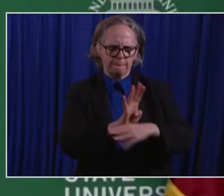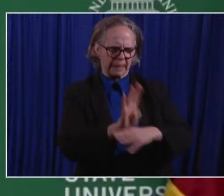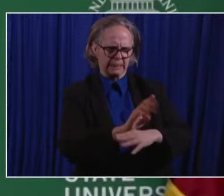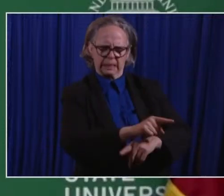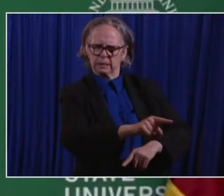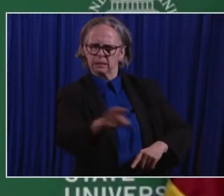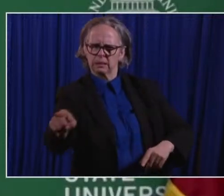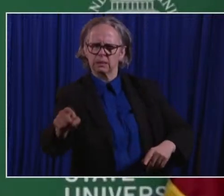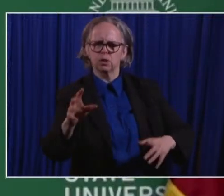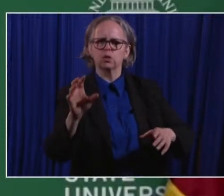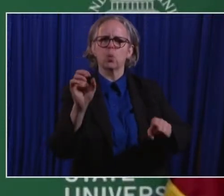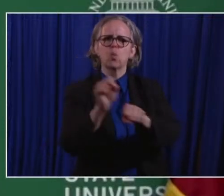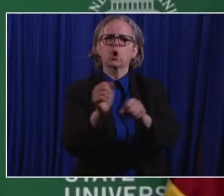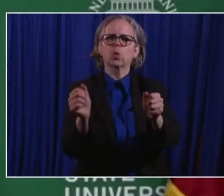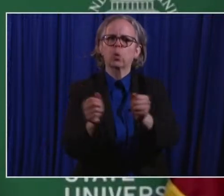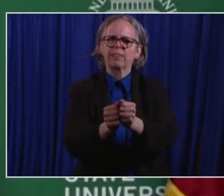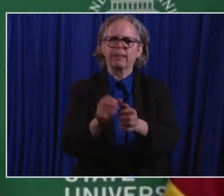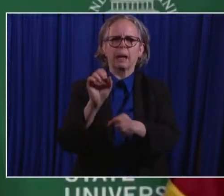encourage them to get vaccinated.